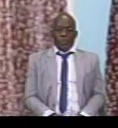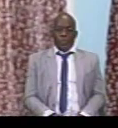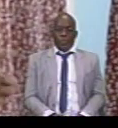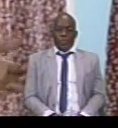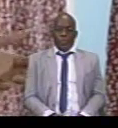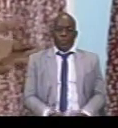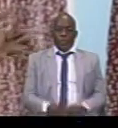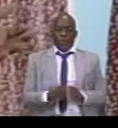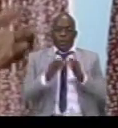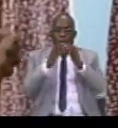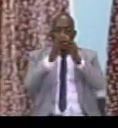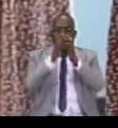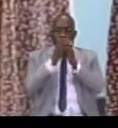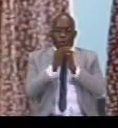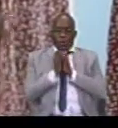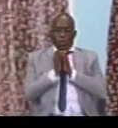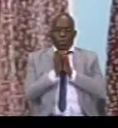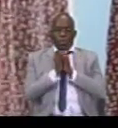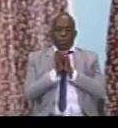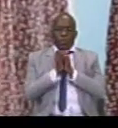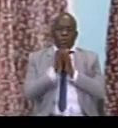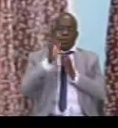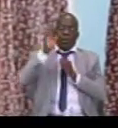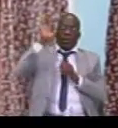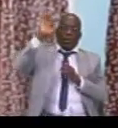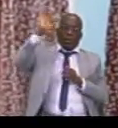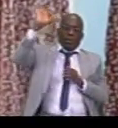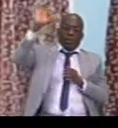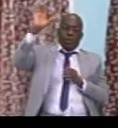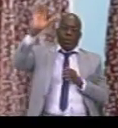worship Him.